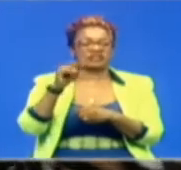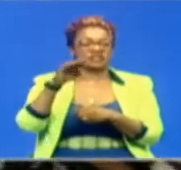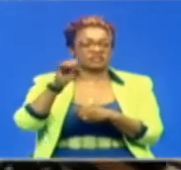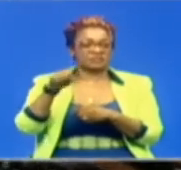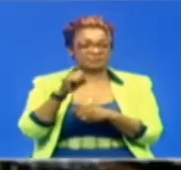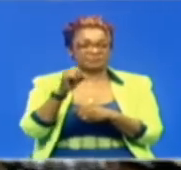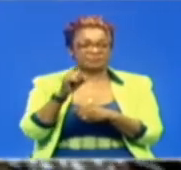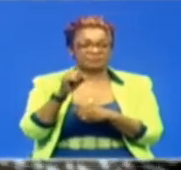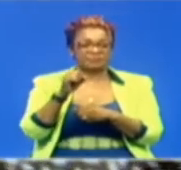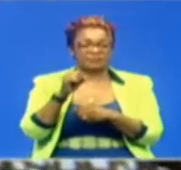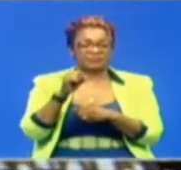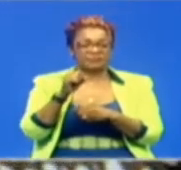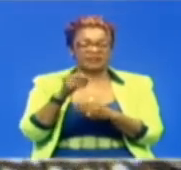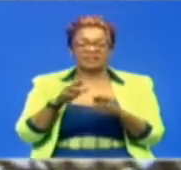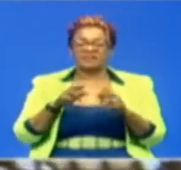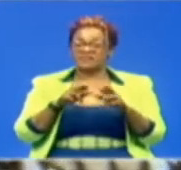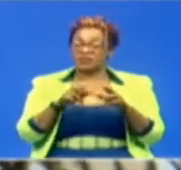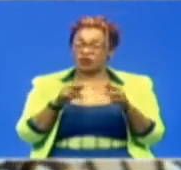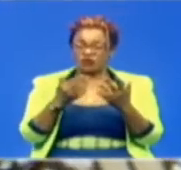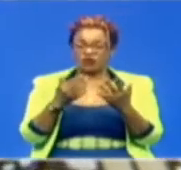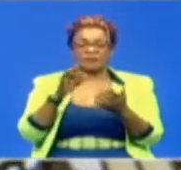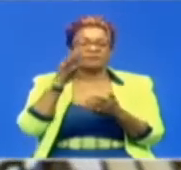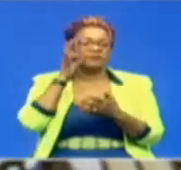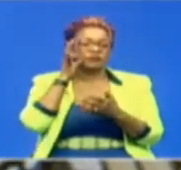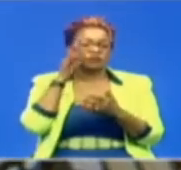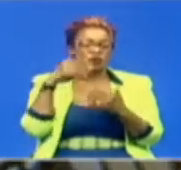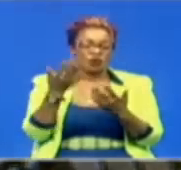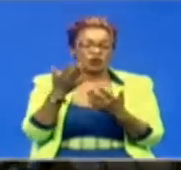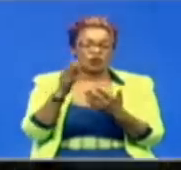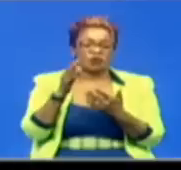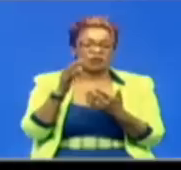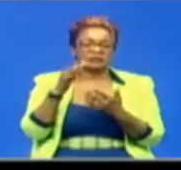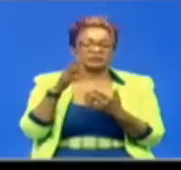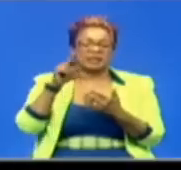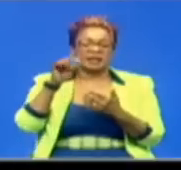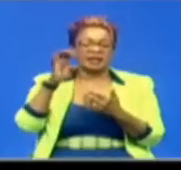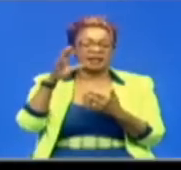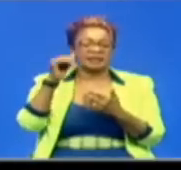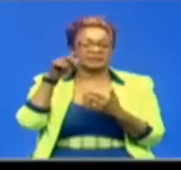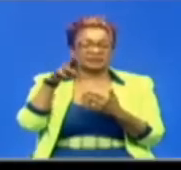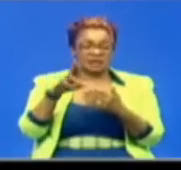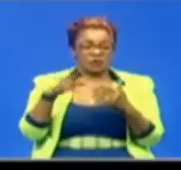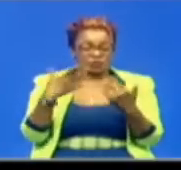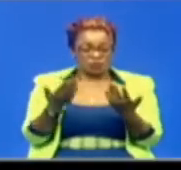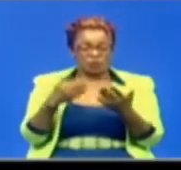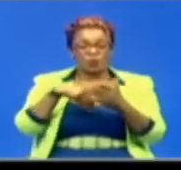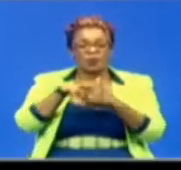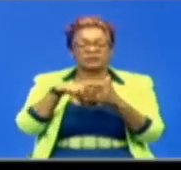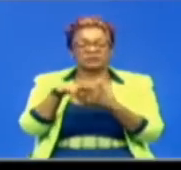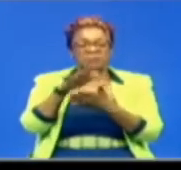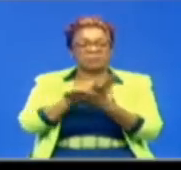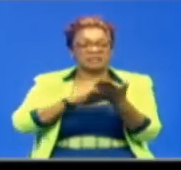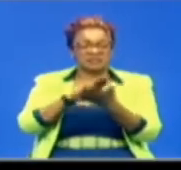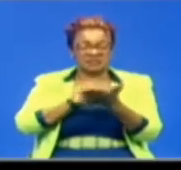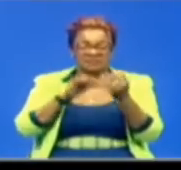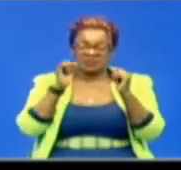do feed on fruits or nectar or wet places. They can drink water from a wet